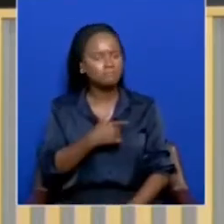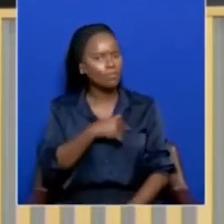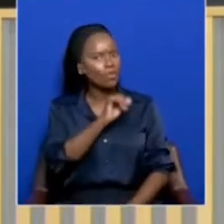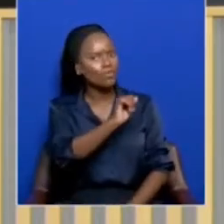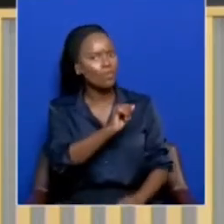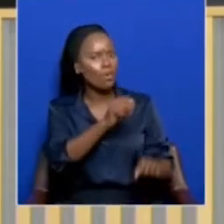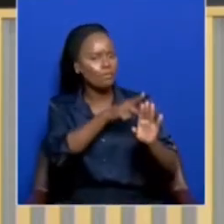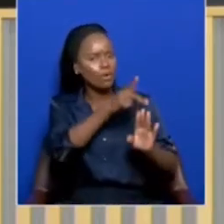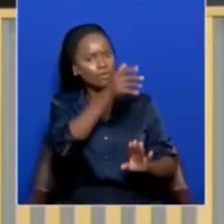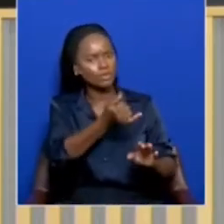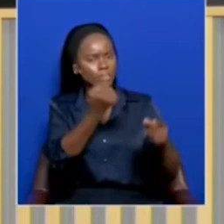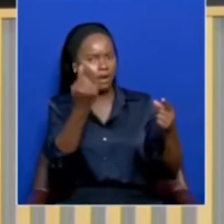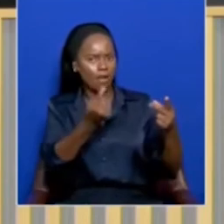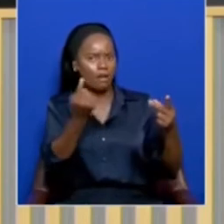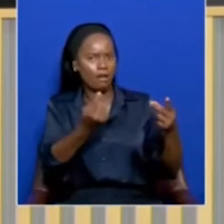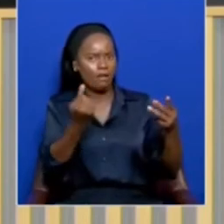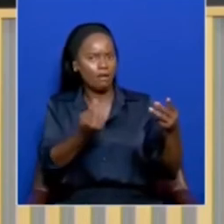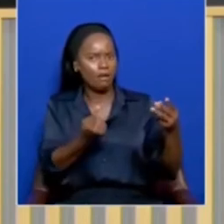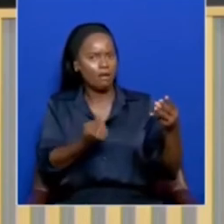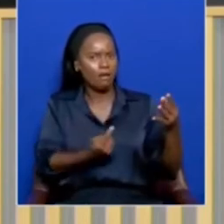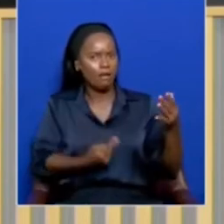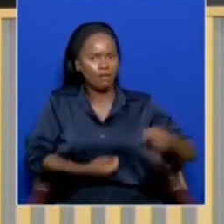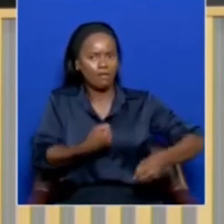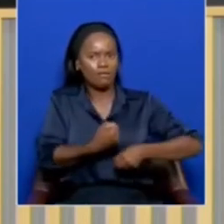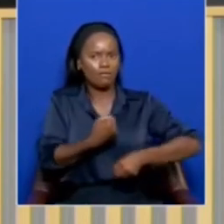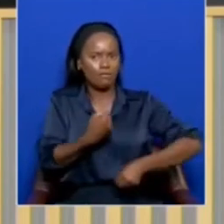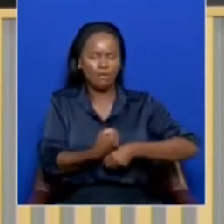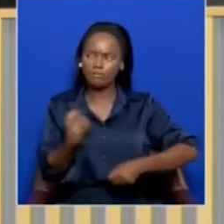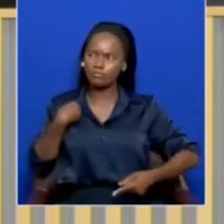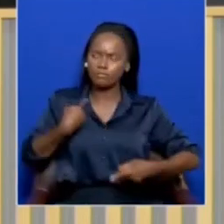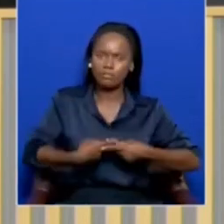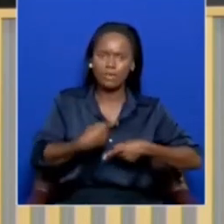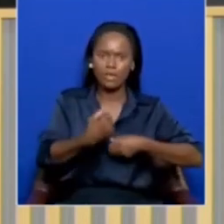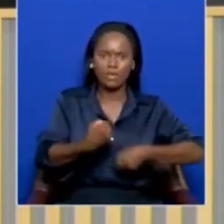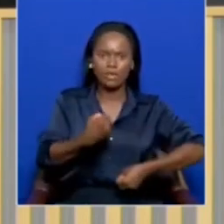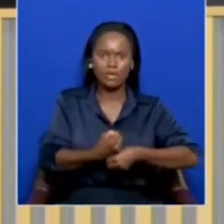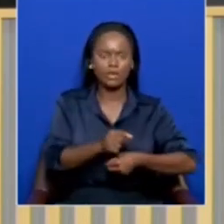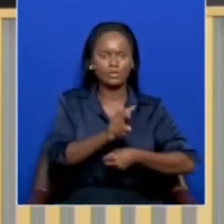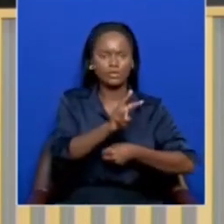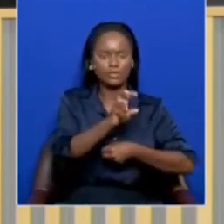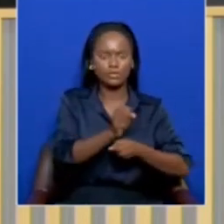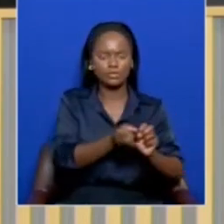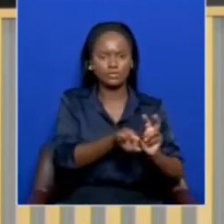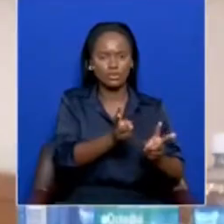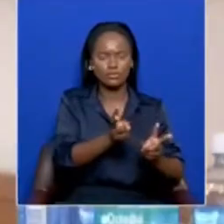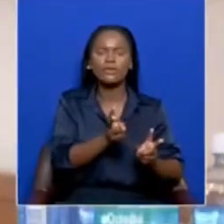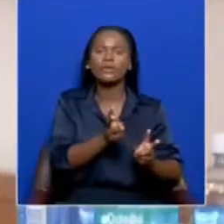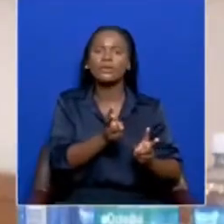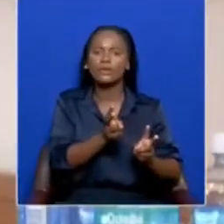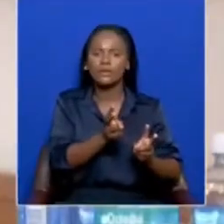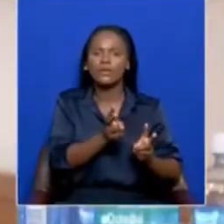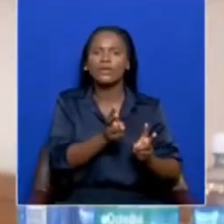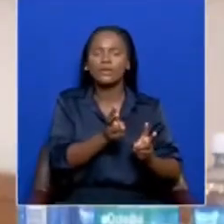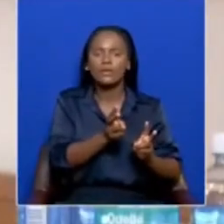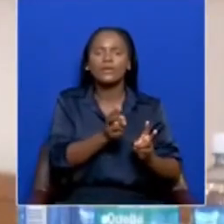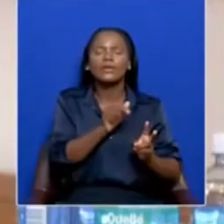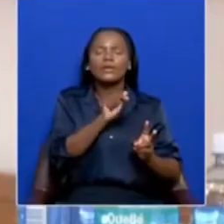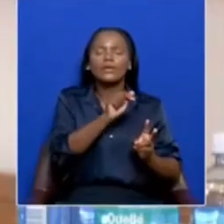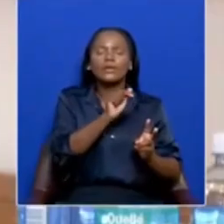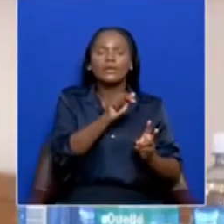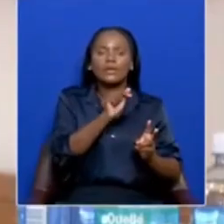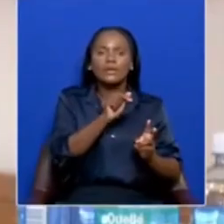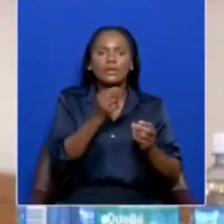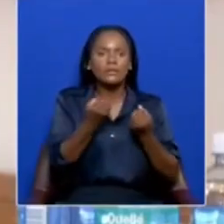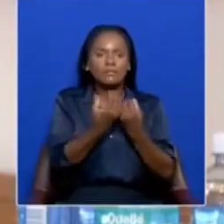that as you have read out, you note that most wanted suspects or all suspects, as the case may